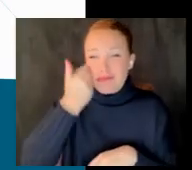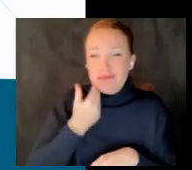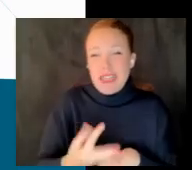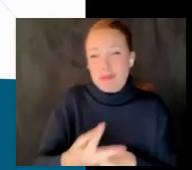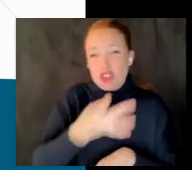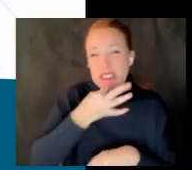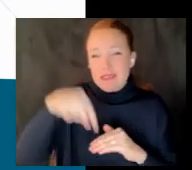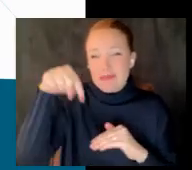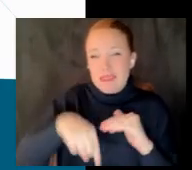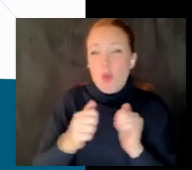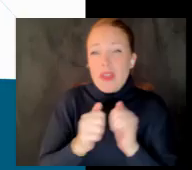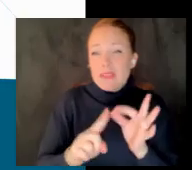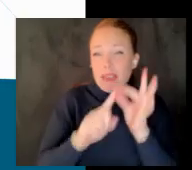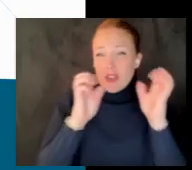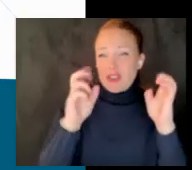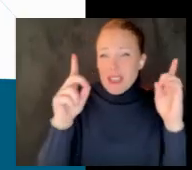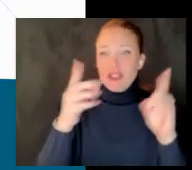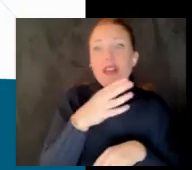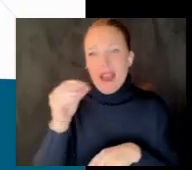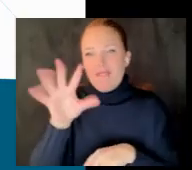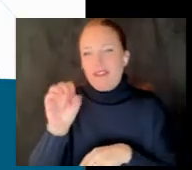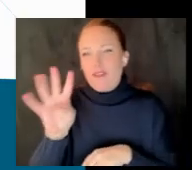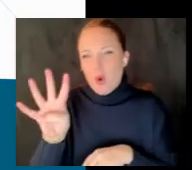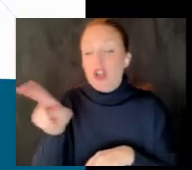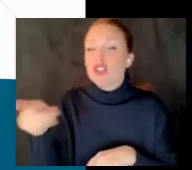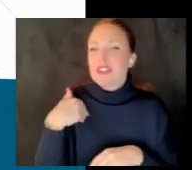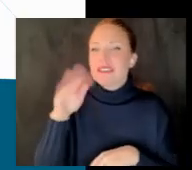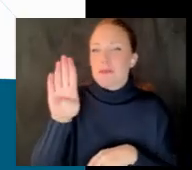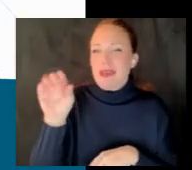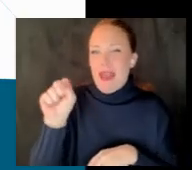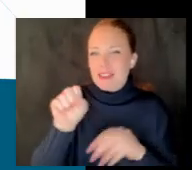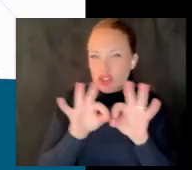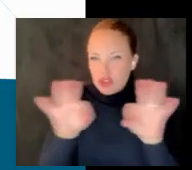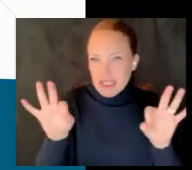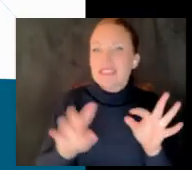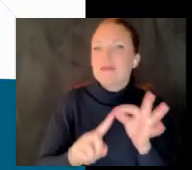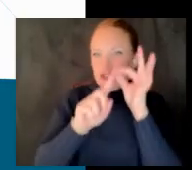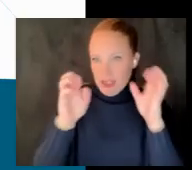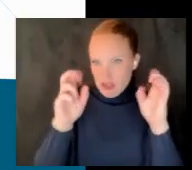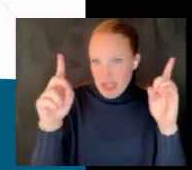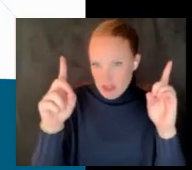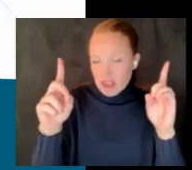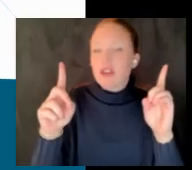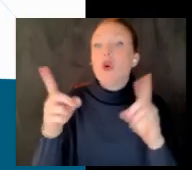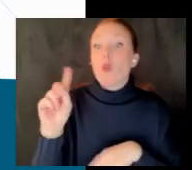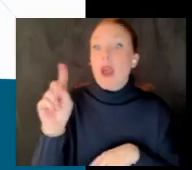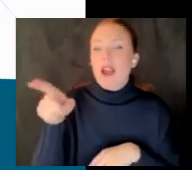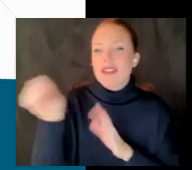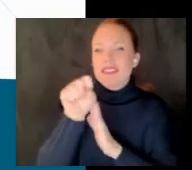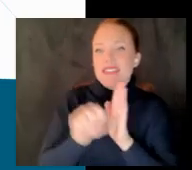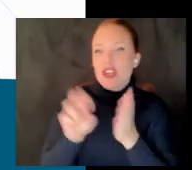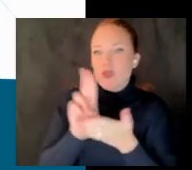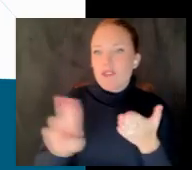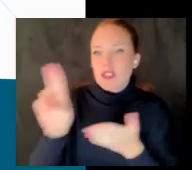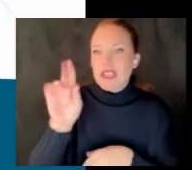education and 504. She holds a Bachelor of Science in Special Education from the State University of